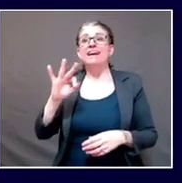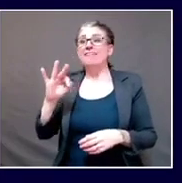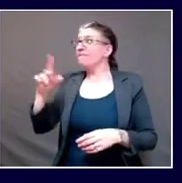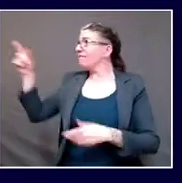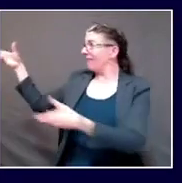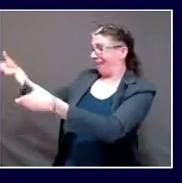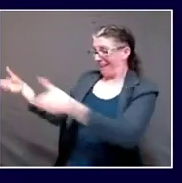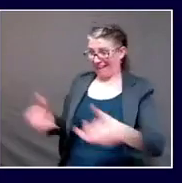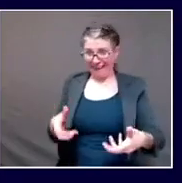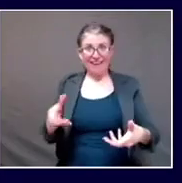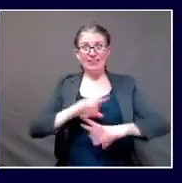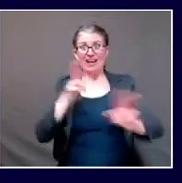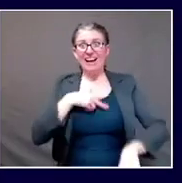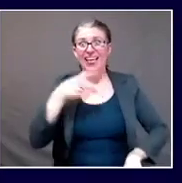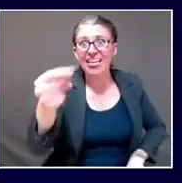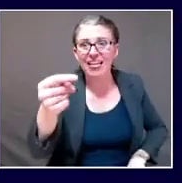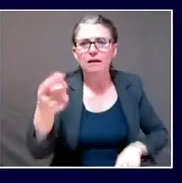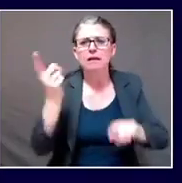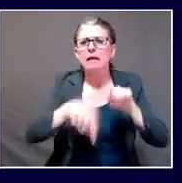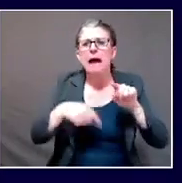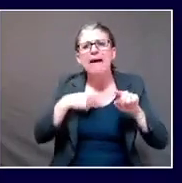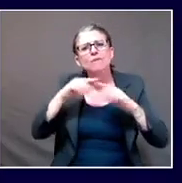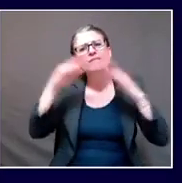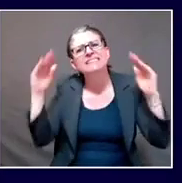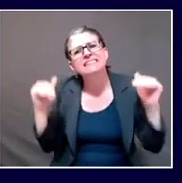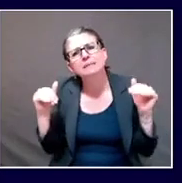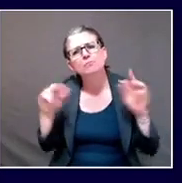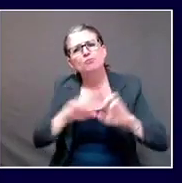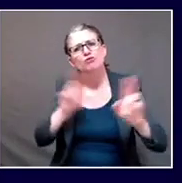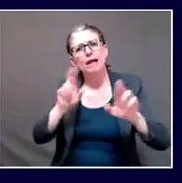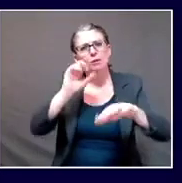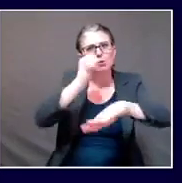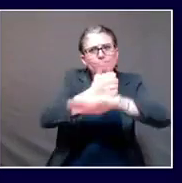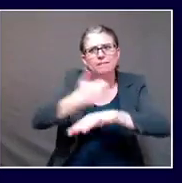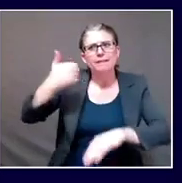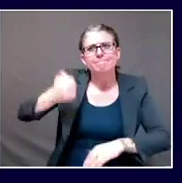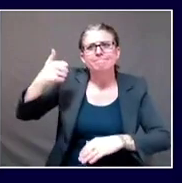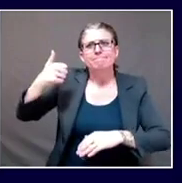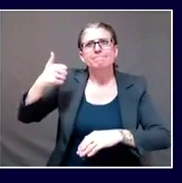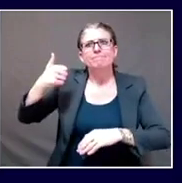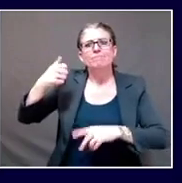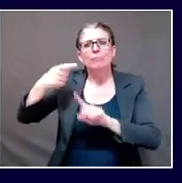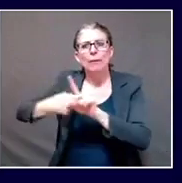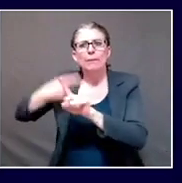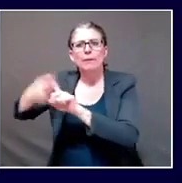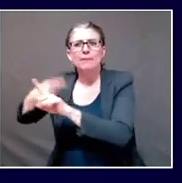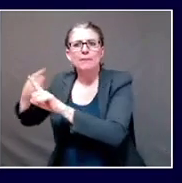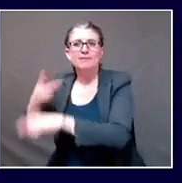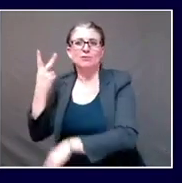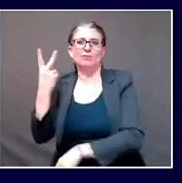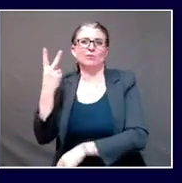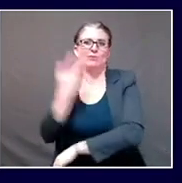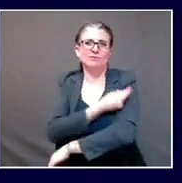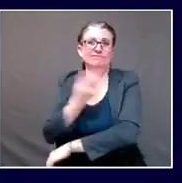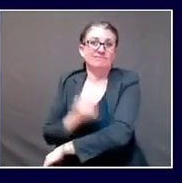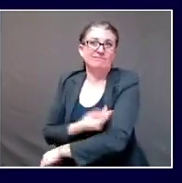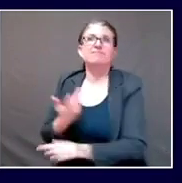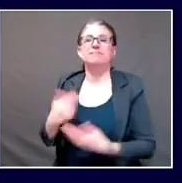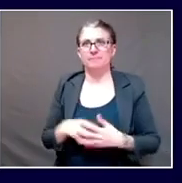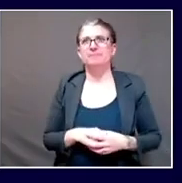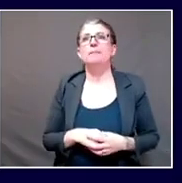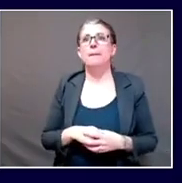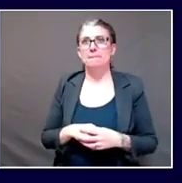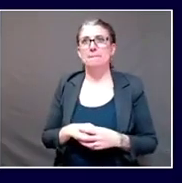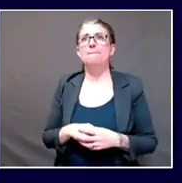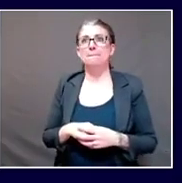to happen first. Great. Do you happen to have a ballpark for about how many nursing homes are participating in the CVS-Walgreens agreement? I